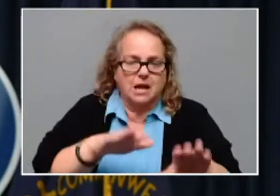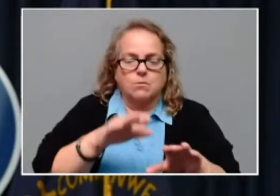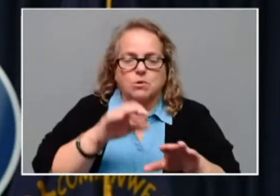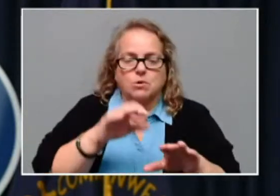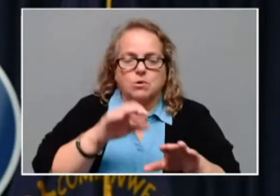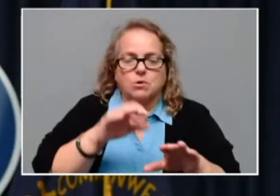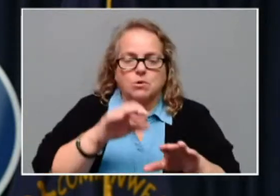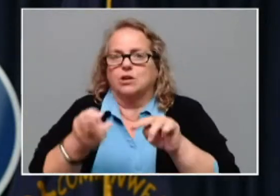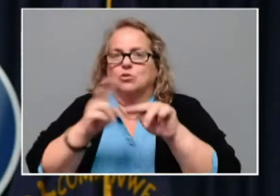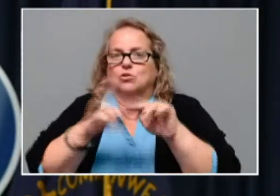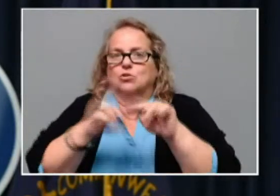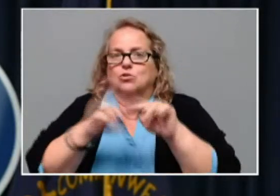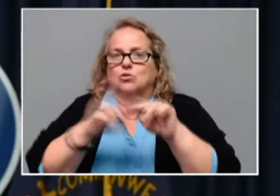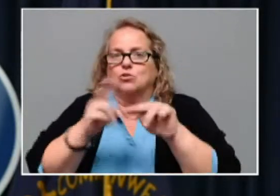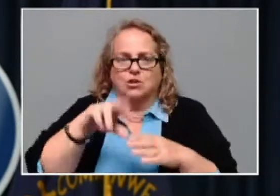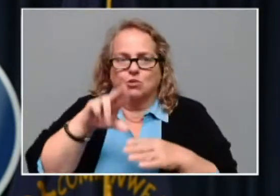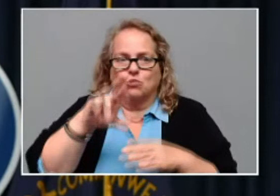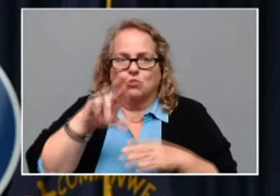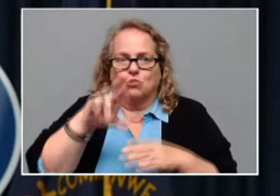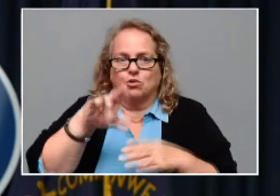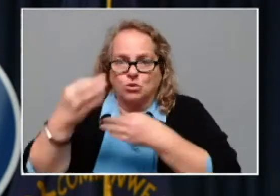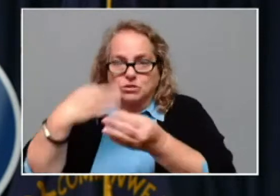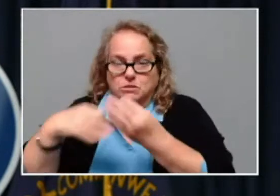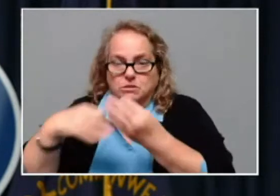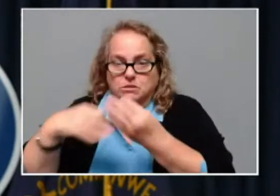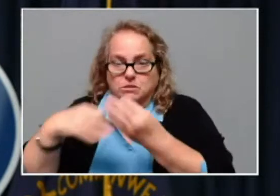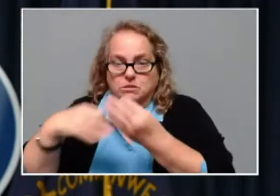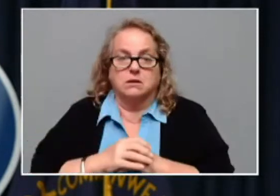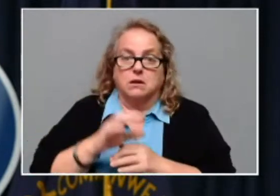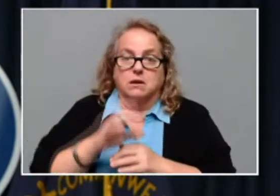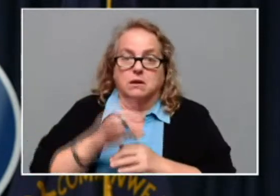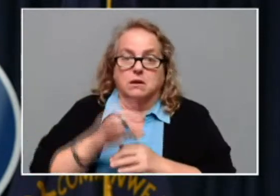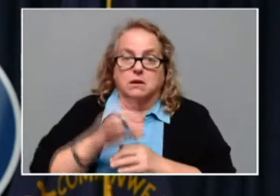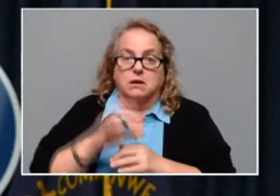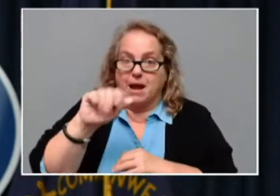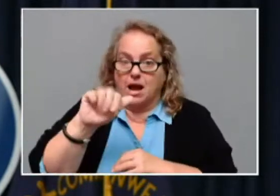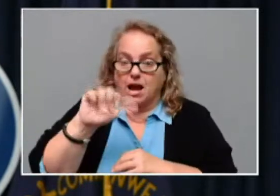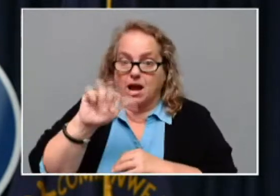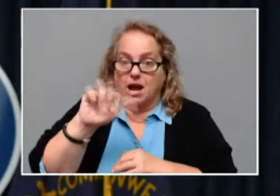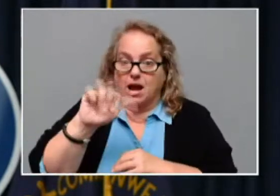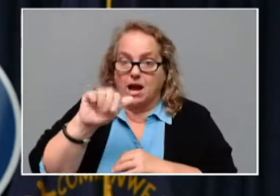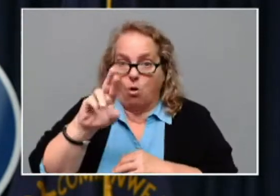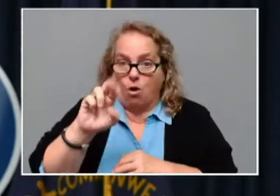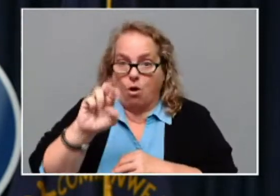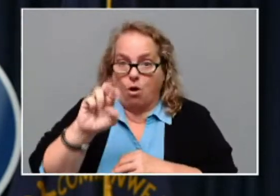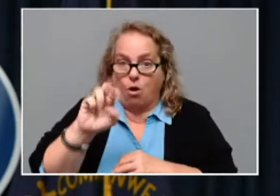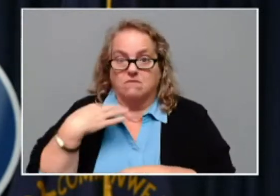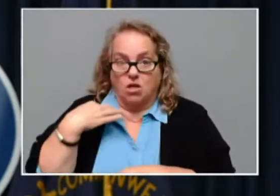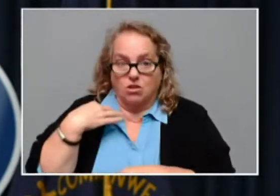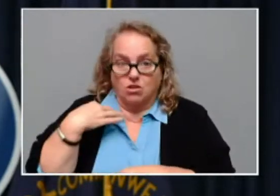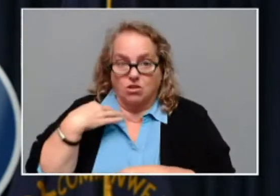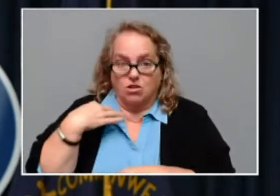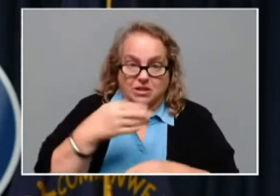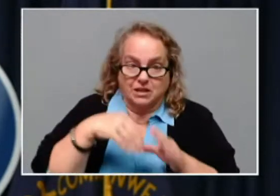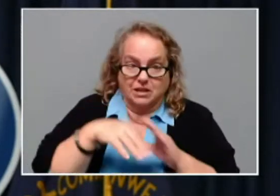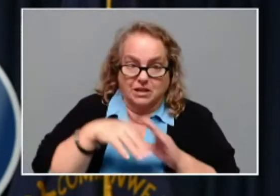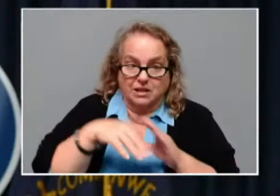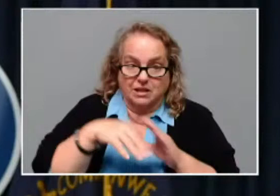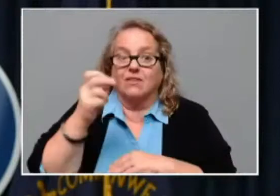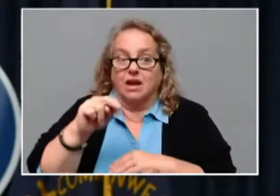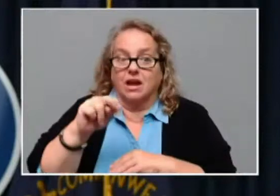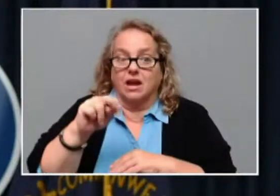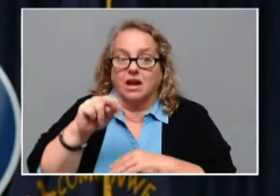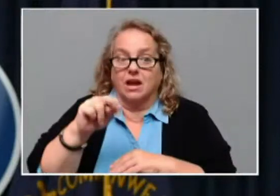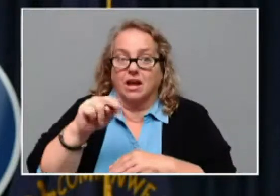in reimbursements. AmeriCorps volunteers have been in, and then there's a group that has lifted